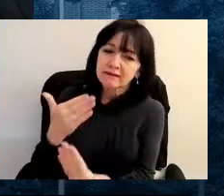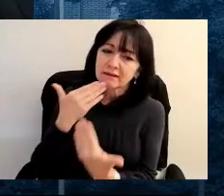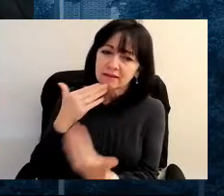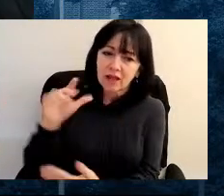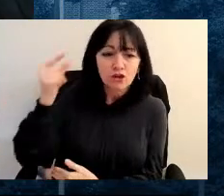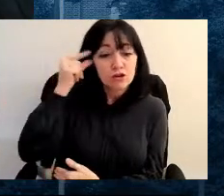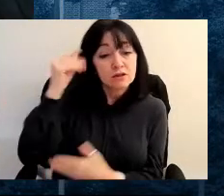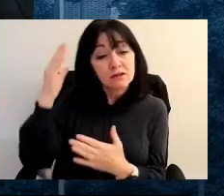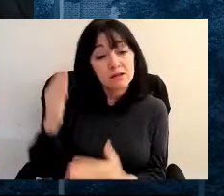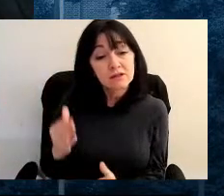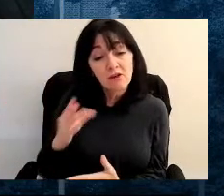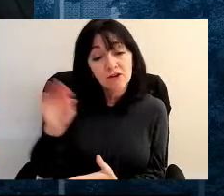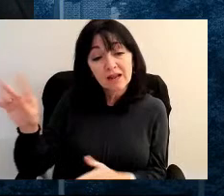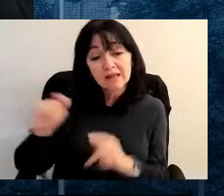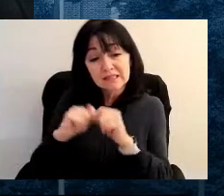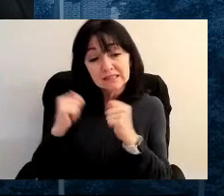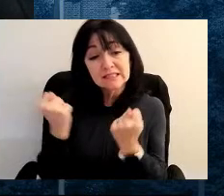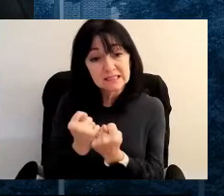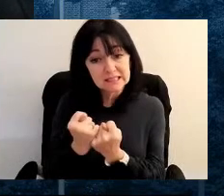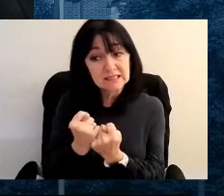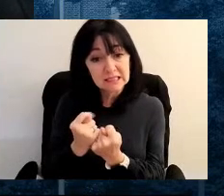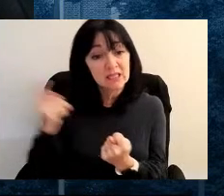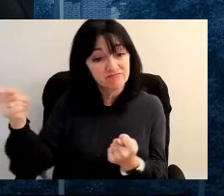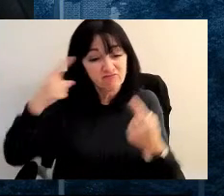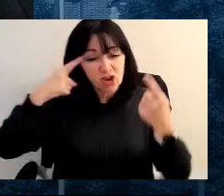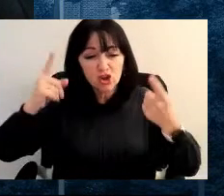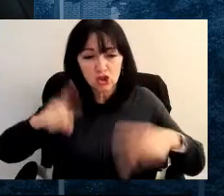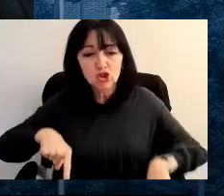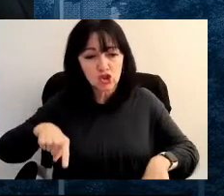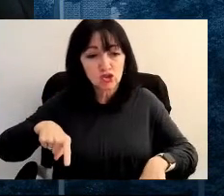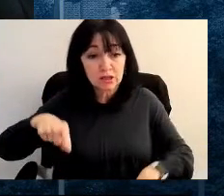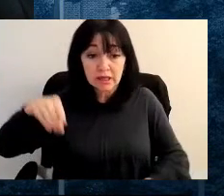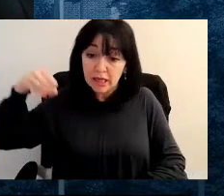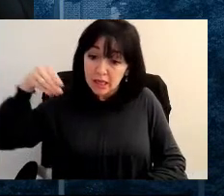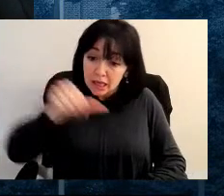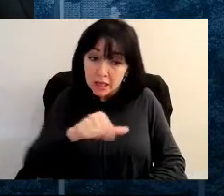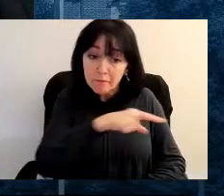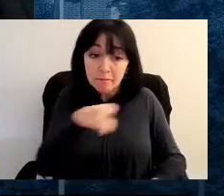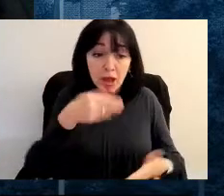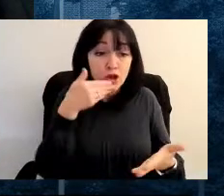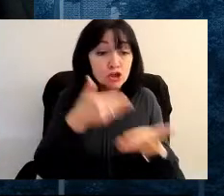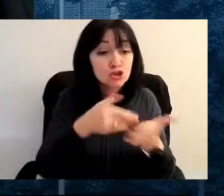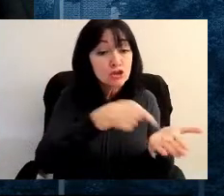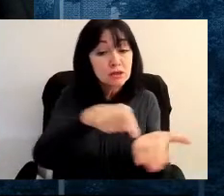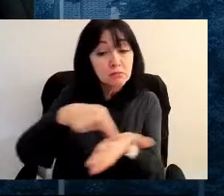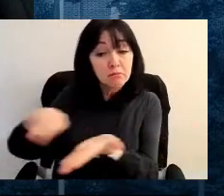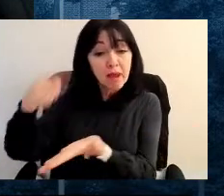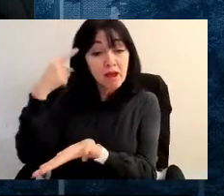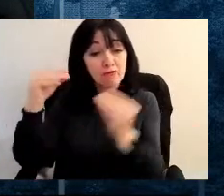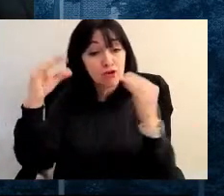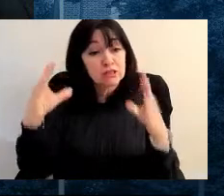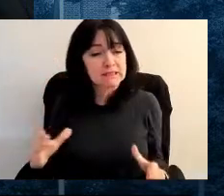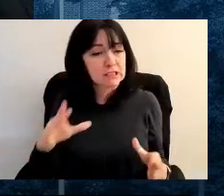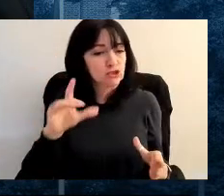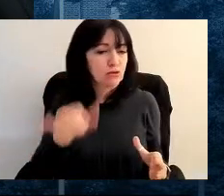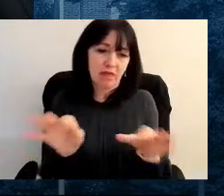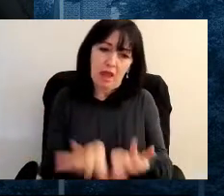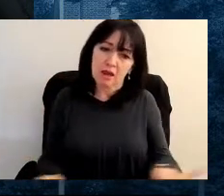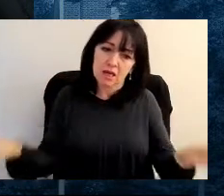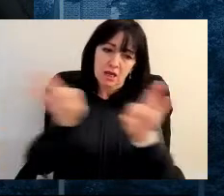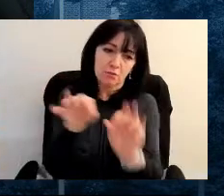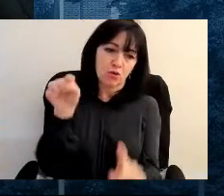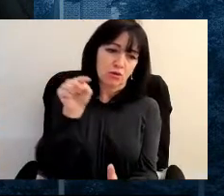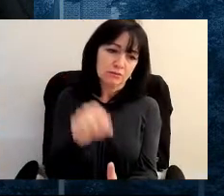recognizing that paying teachers a competitive salary is a critical part of the solution. We know that the single most